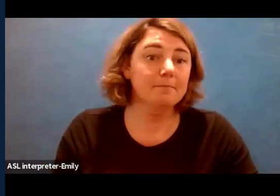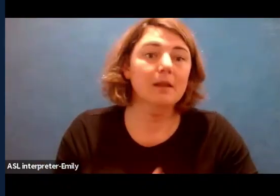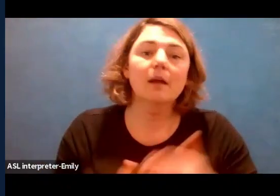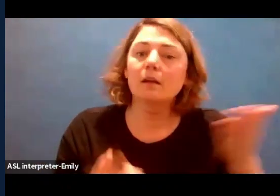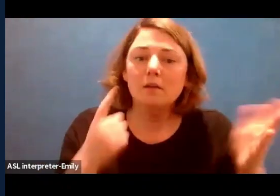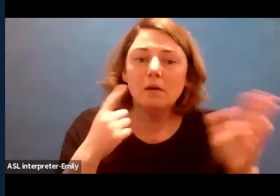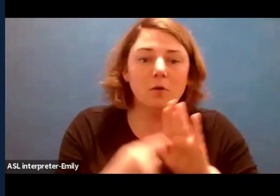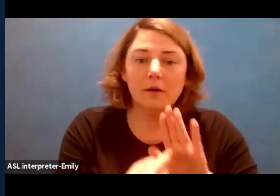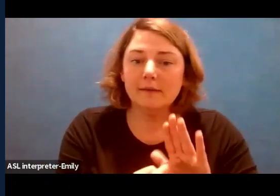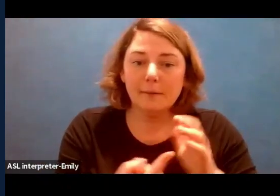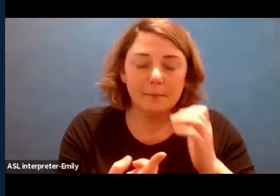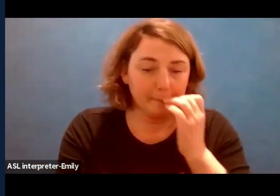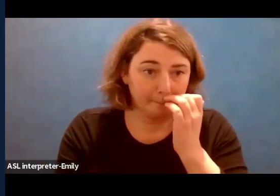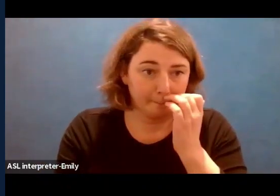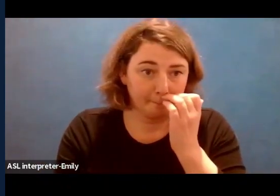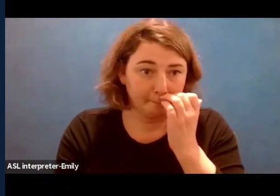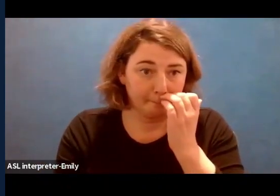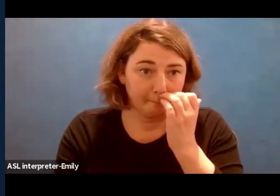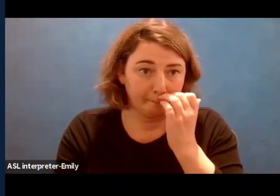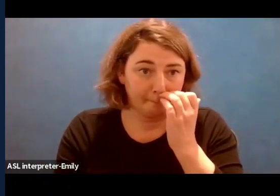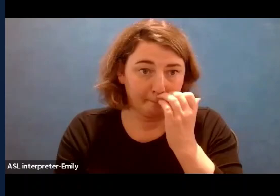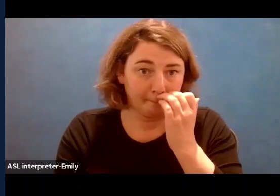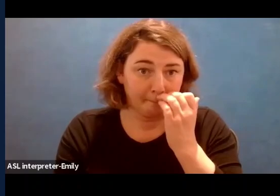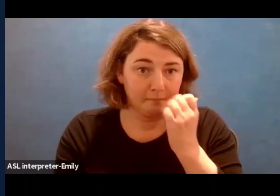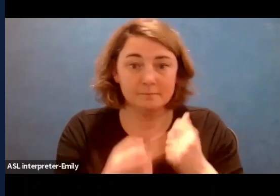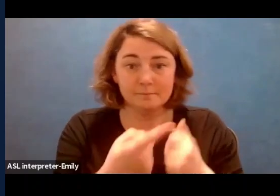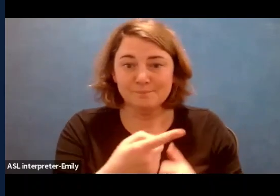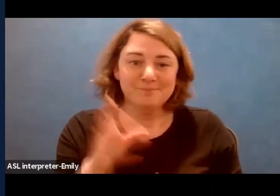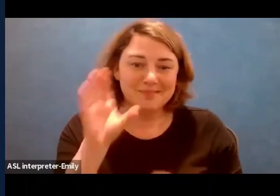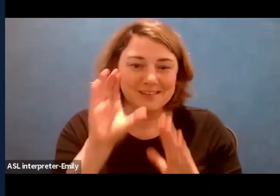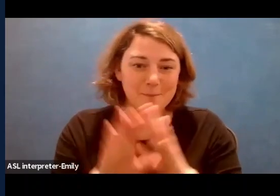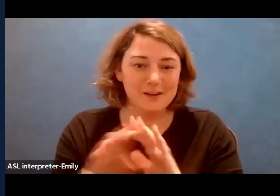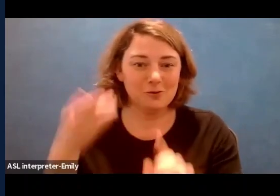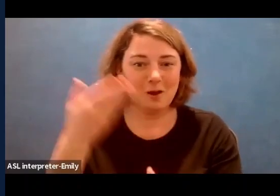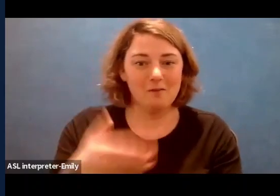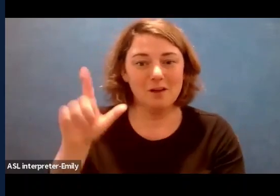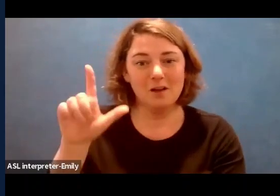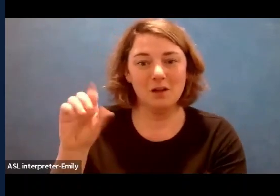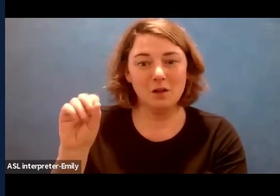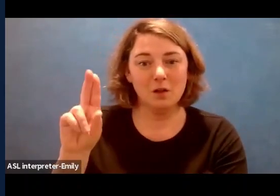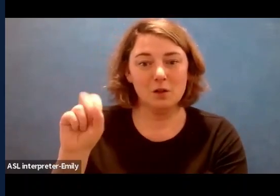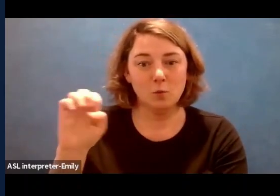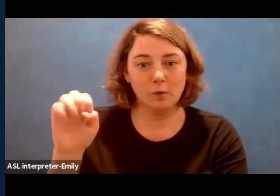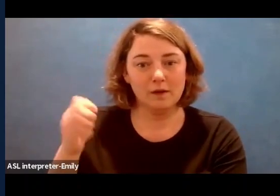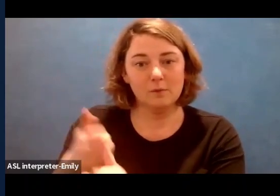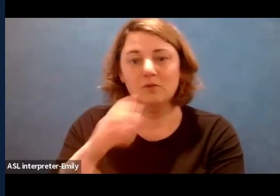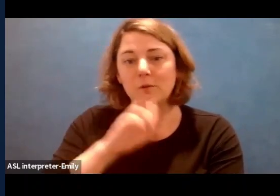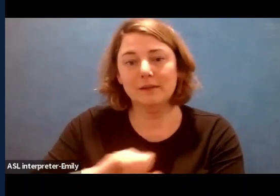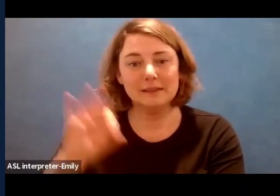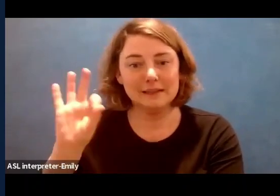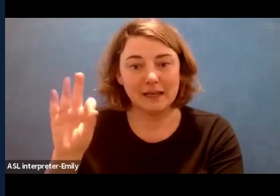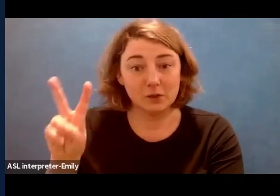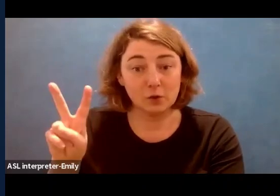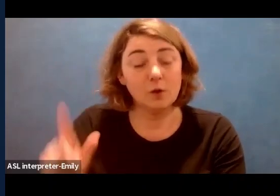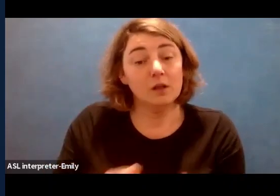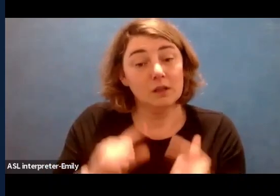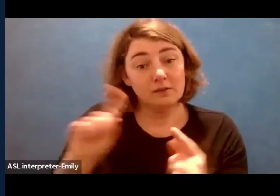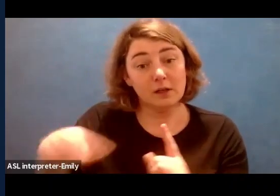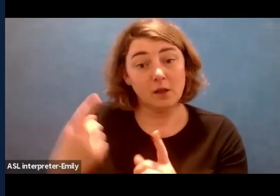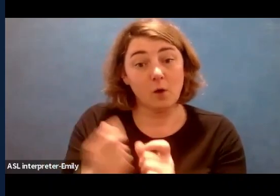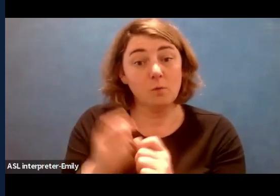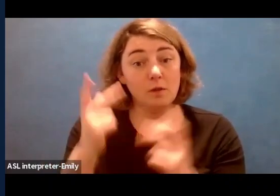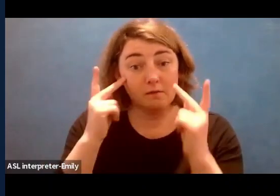So just to get an idea of what's possible with that, this is a picture of Louise when she was 92 years old, living alone with vision